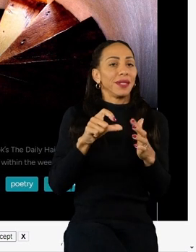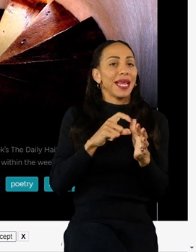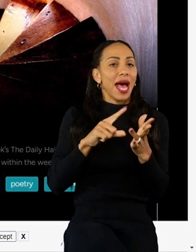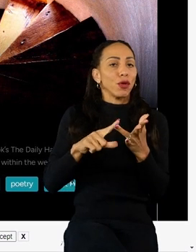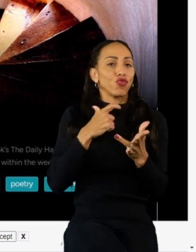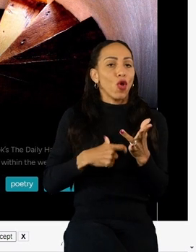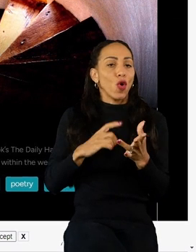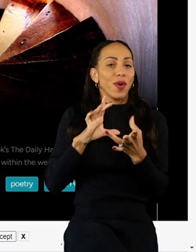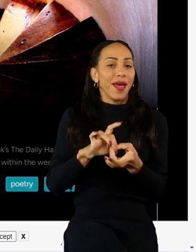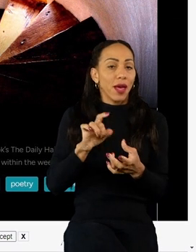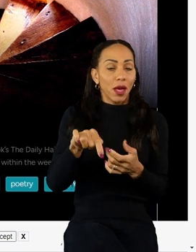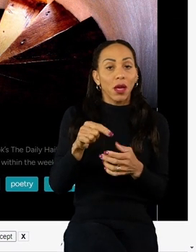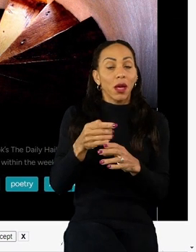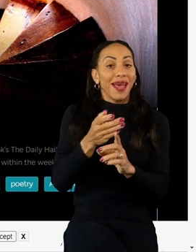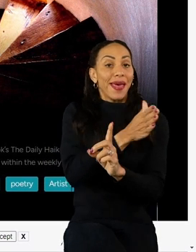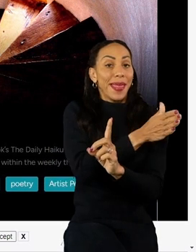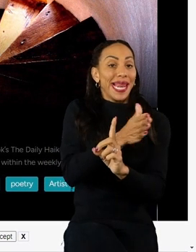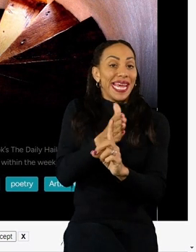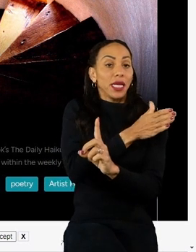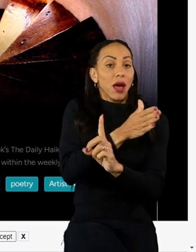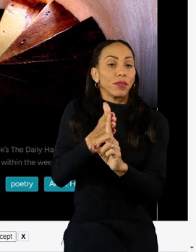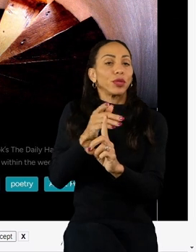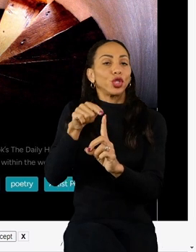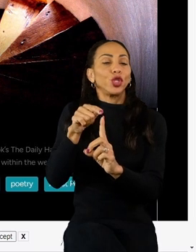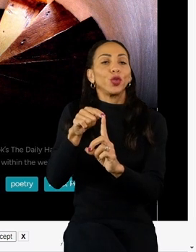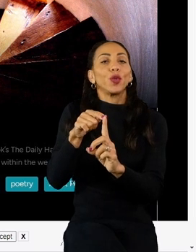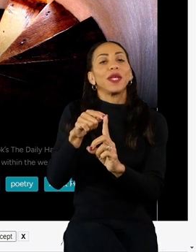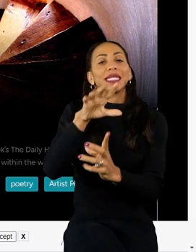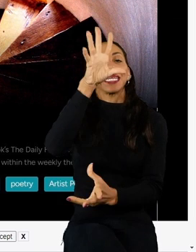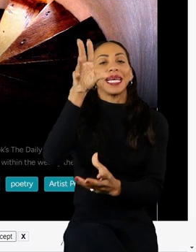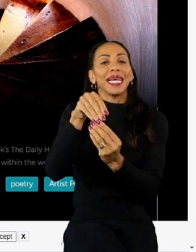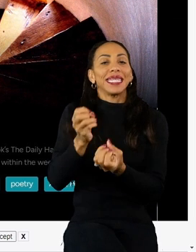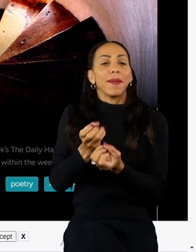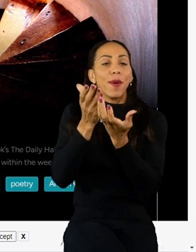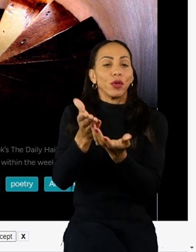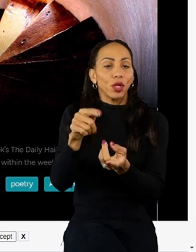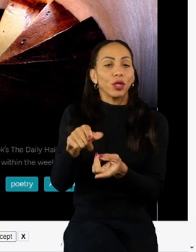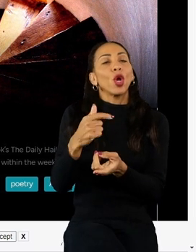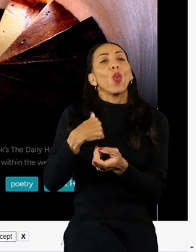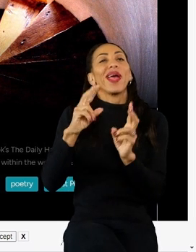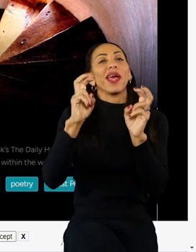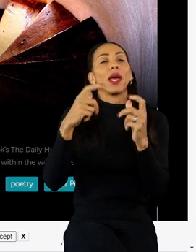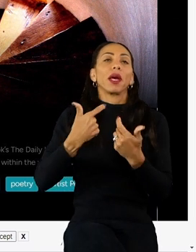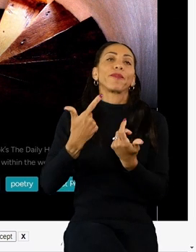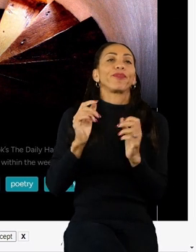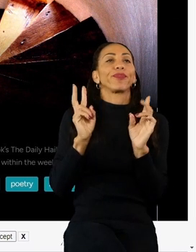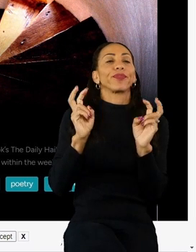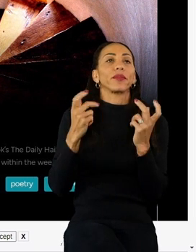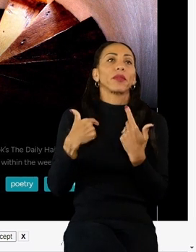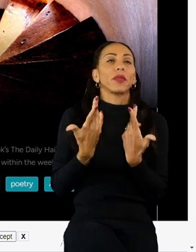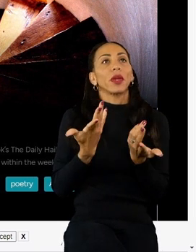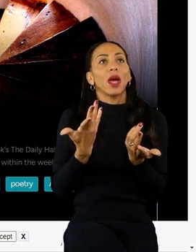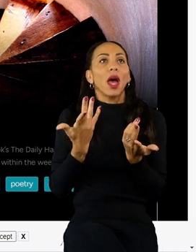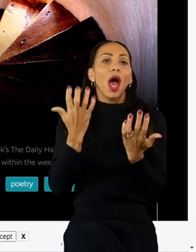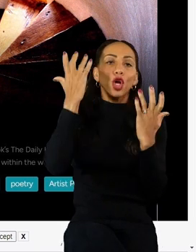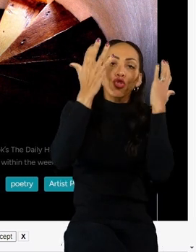some kind of our role within it as well. To say that, like, in the lead up to this symposium at the